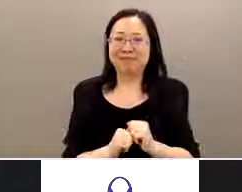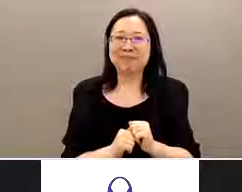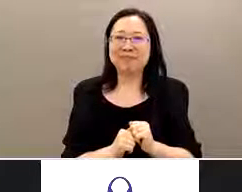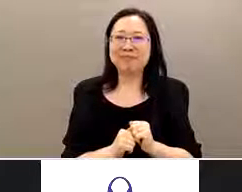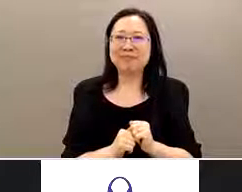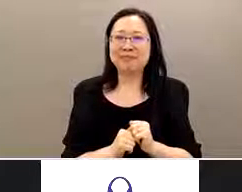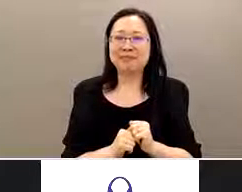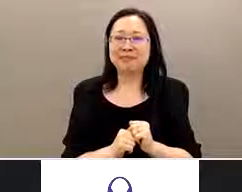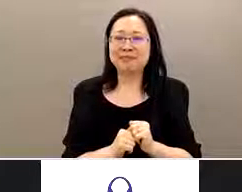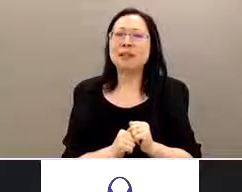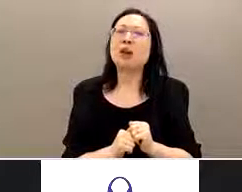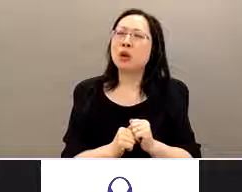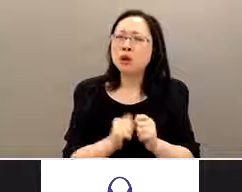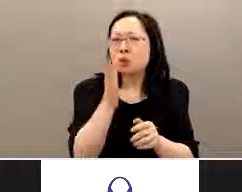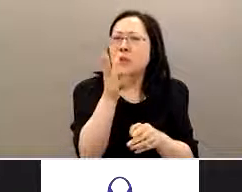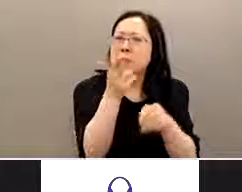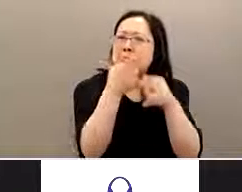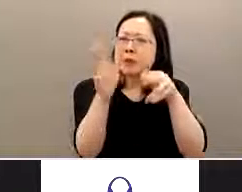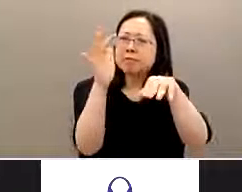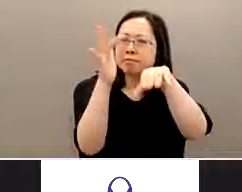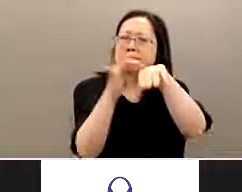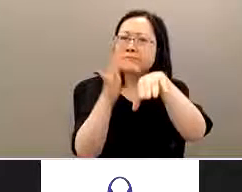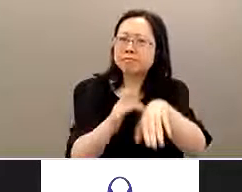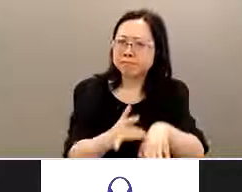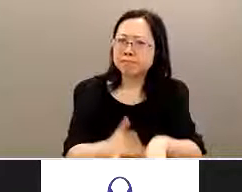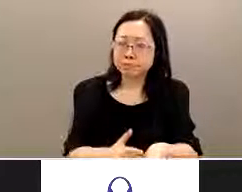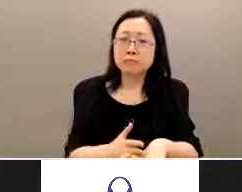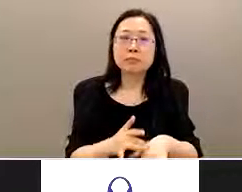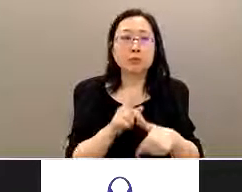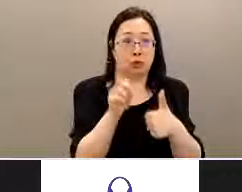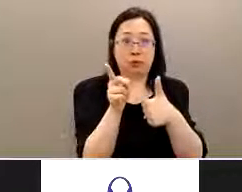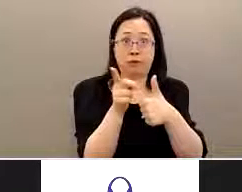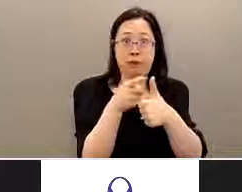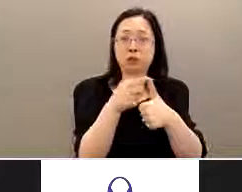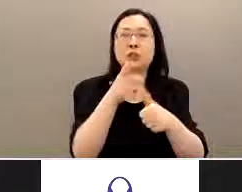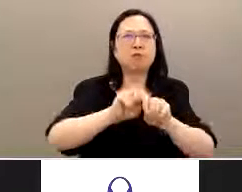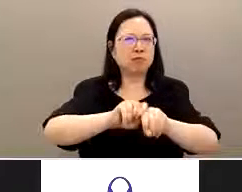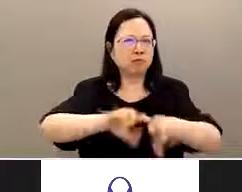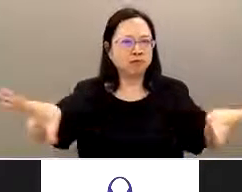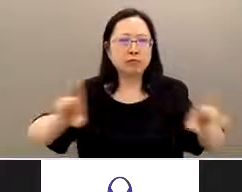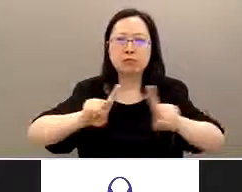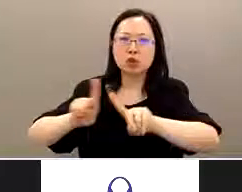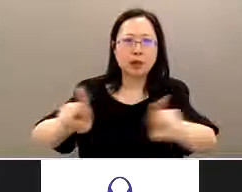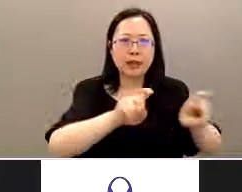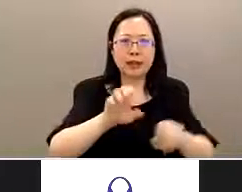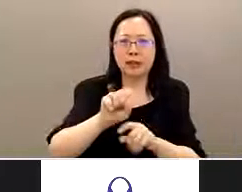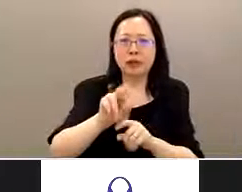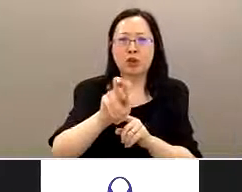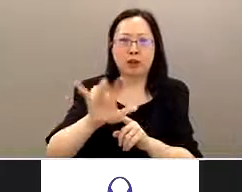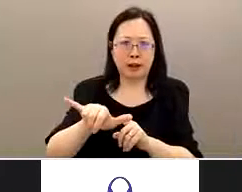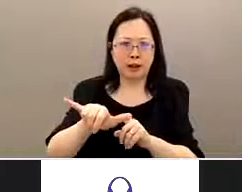so we're going to be briefly talking about the results from the large-scale survey conducted on bullying between older